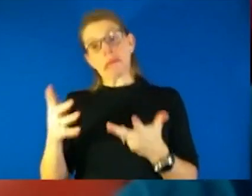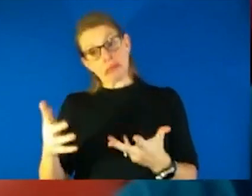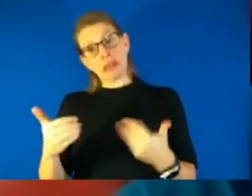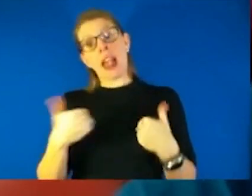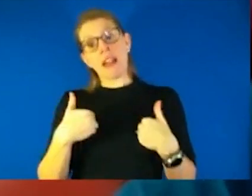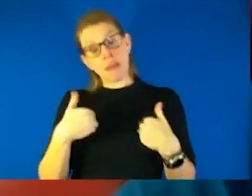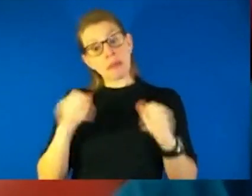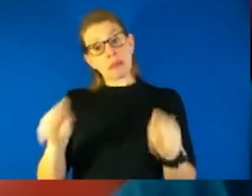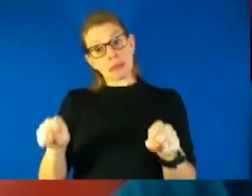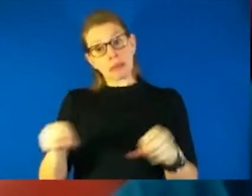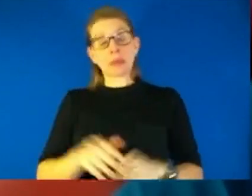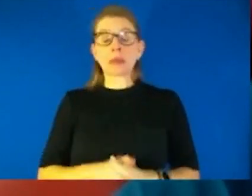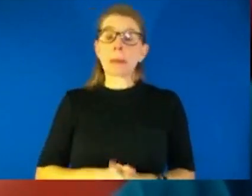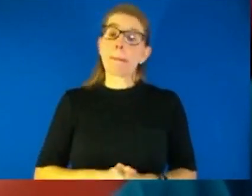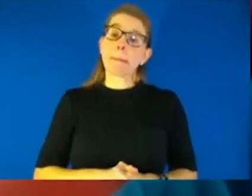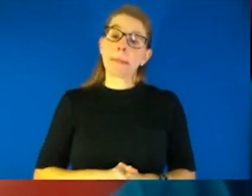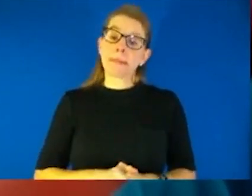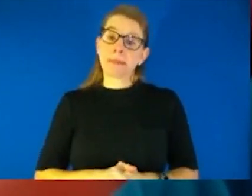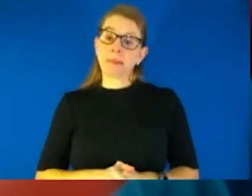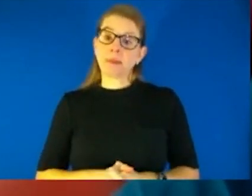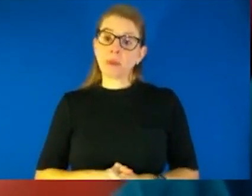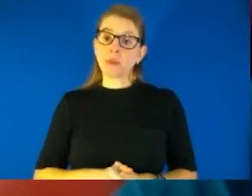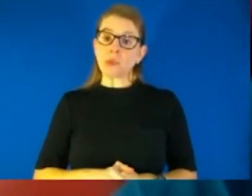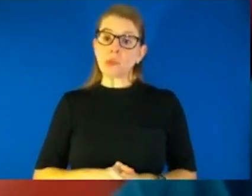don't think